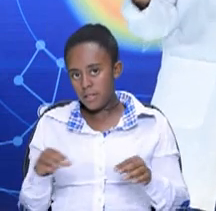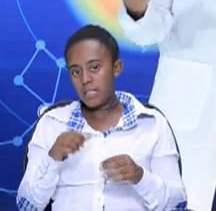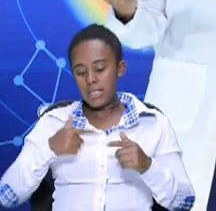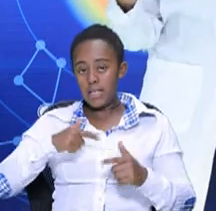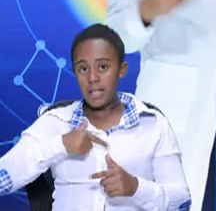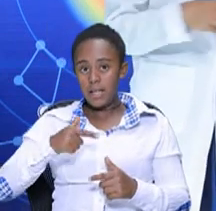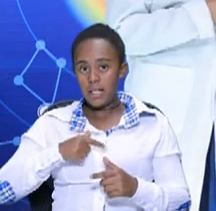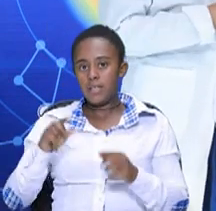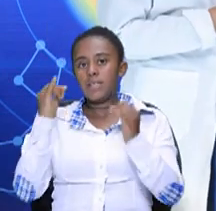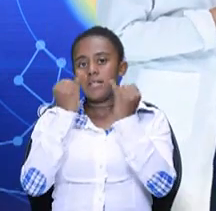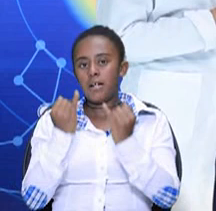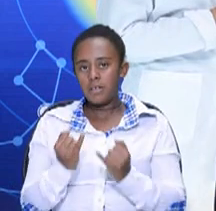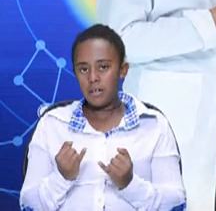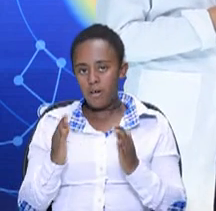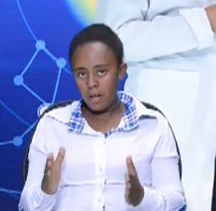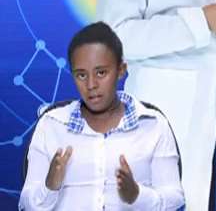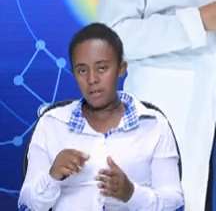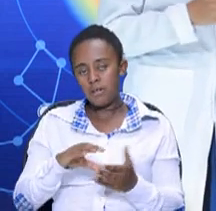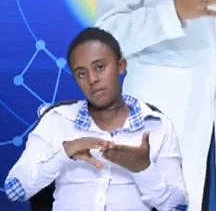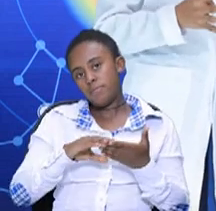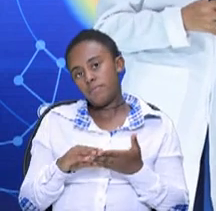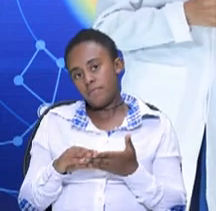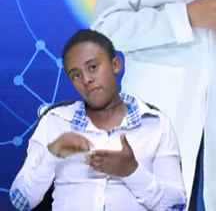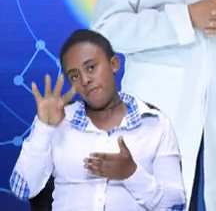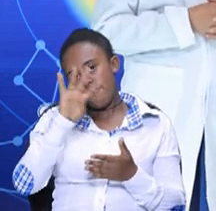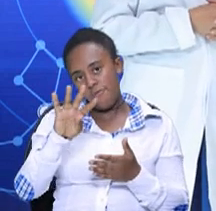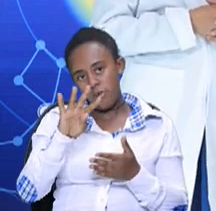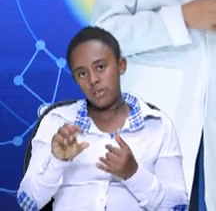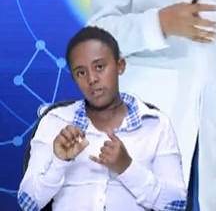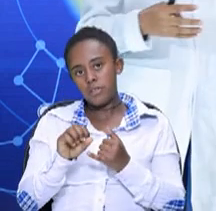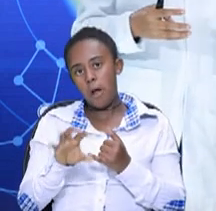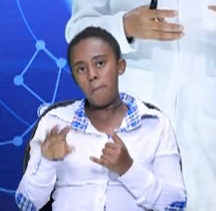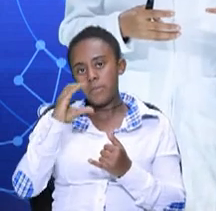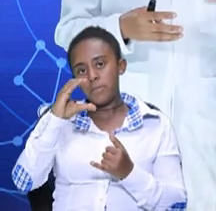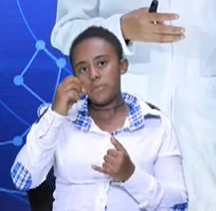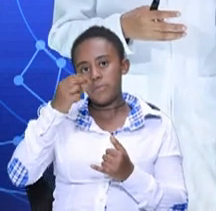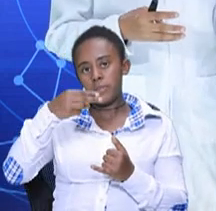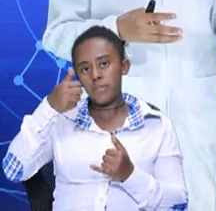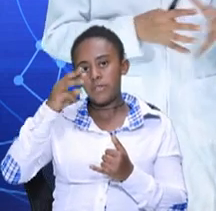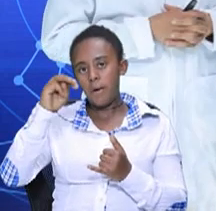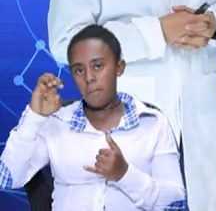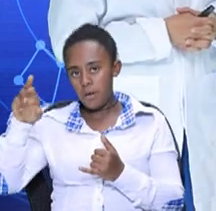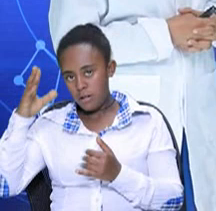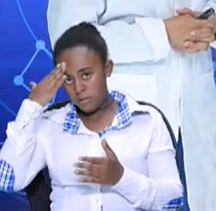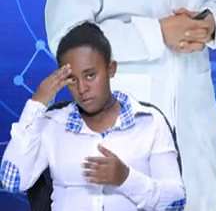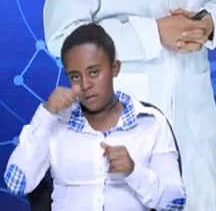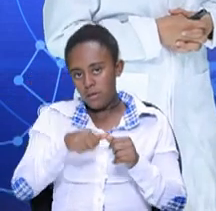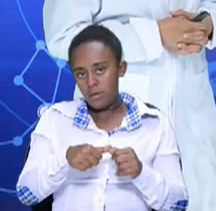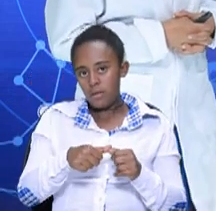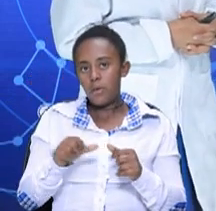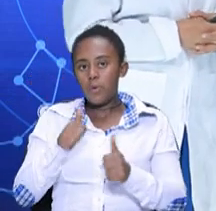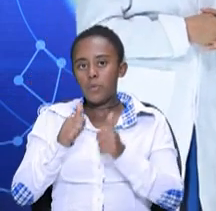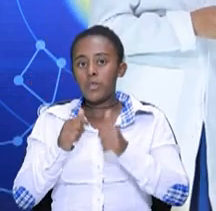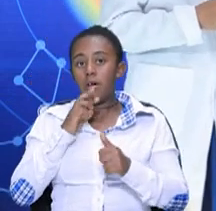structurally, as you have learned in your class, has 4 chambers. I hope you remember these 4 chambers,